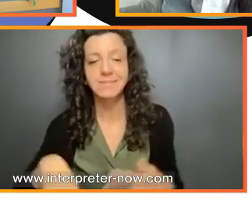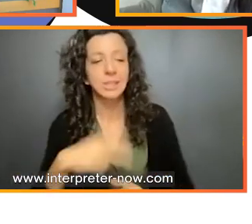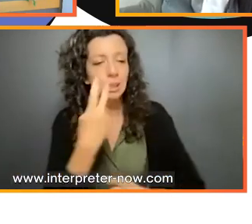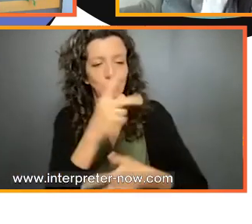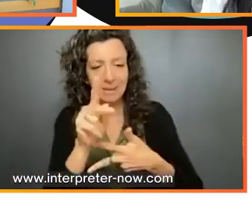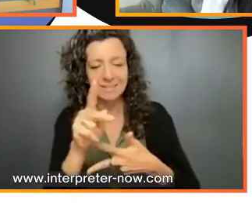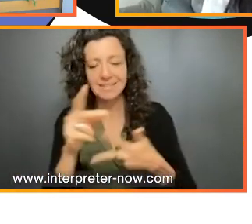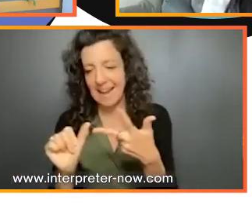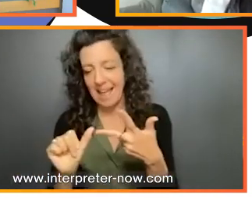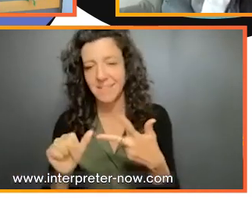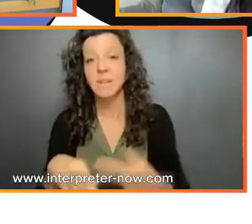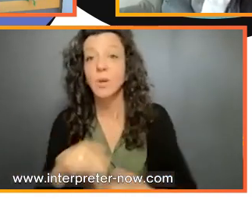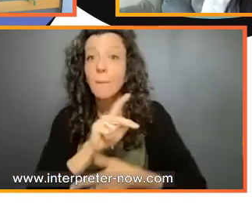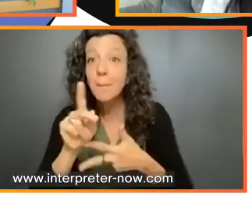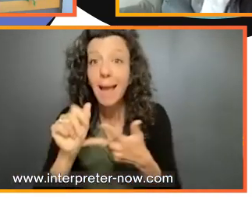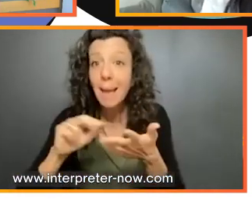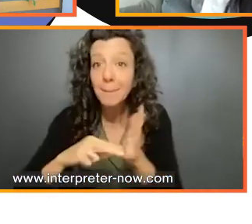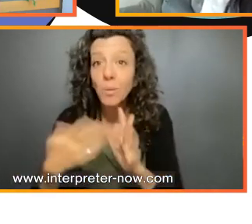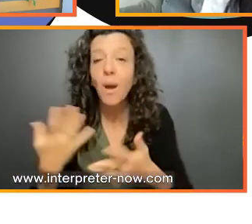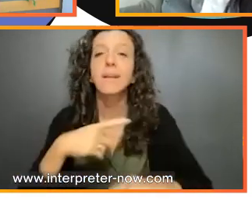armor. And